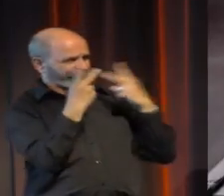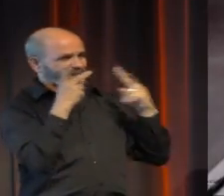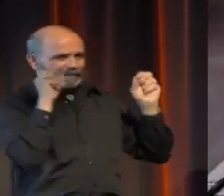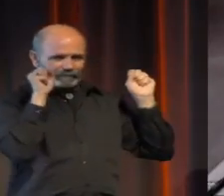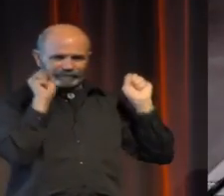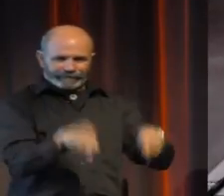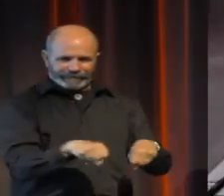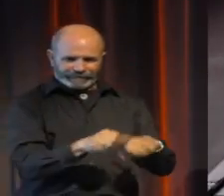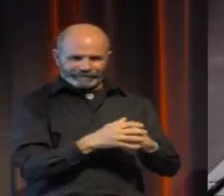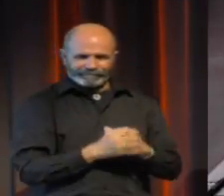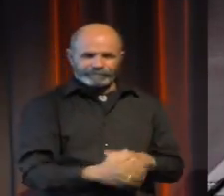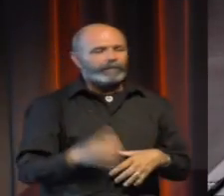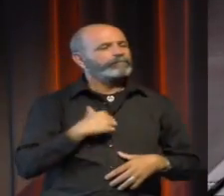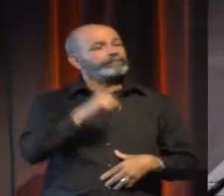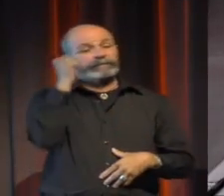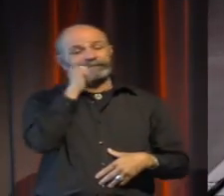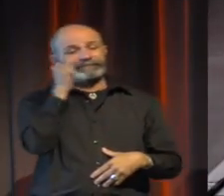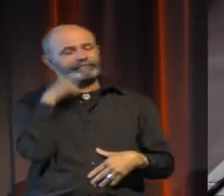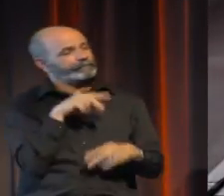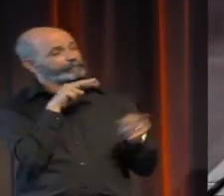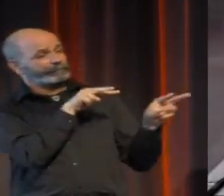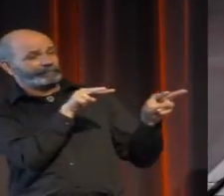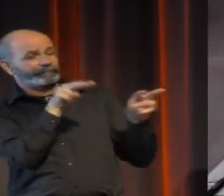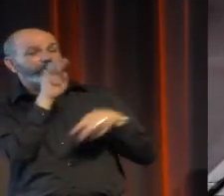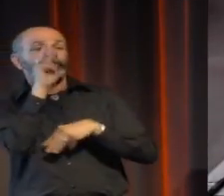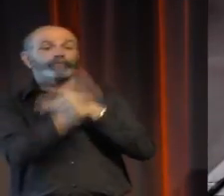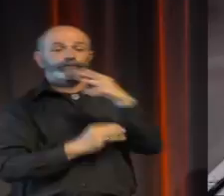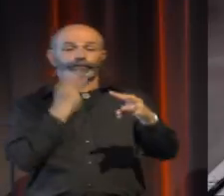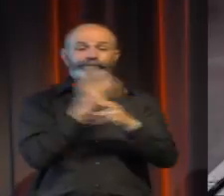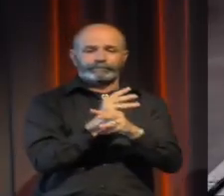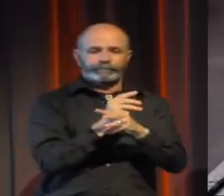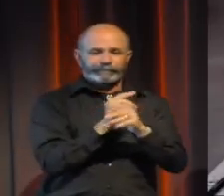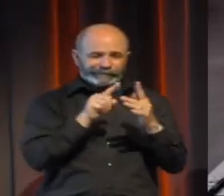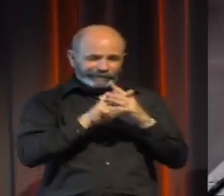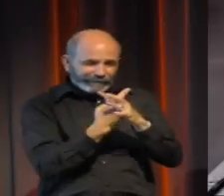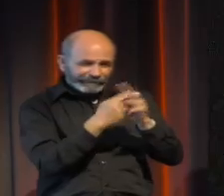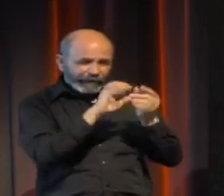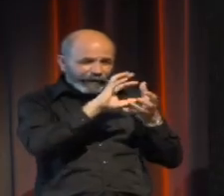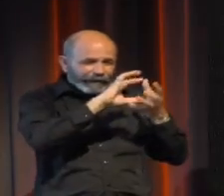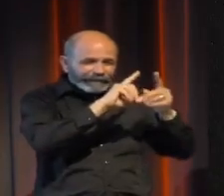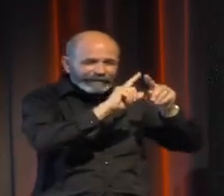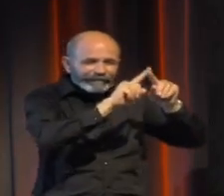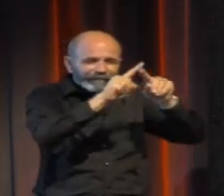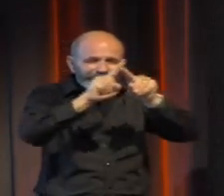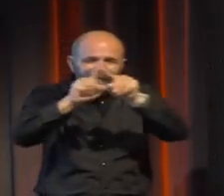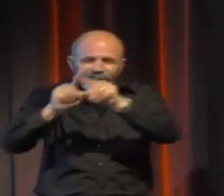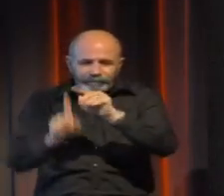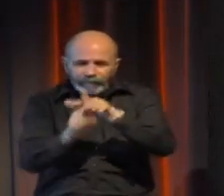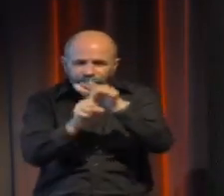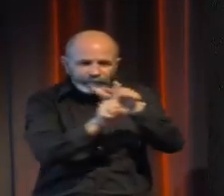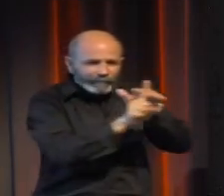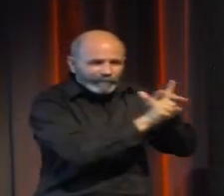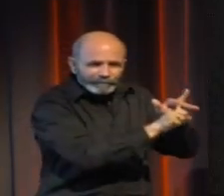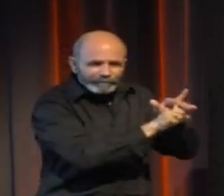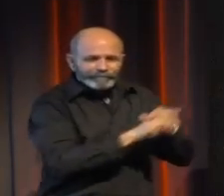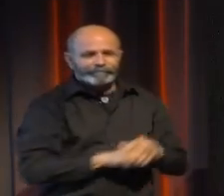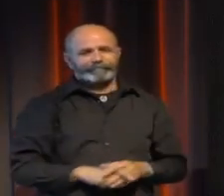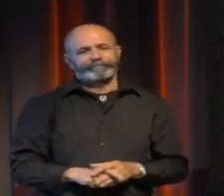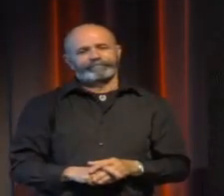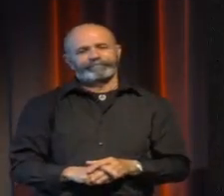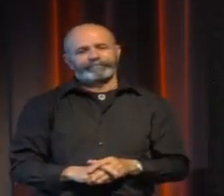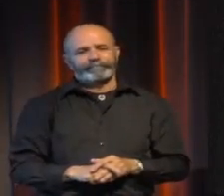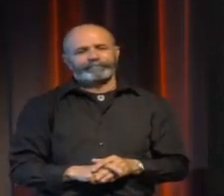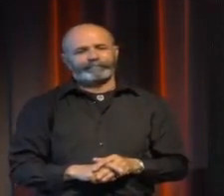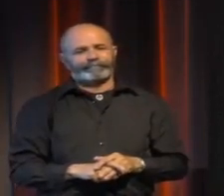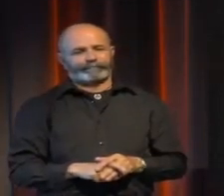they push the boundaries of society and they push their personal boundaries constantly. What we are is a generation